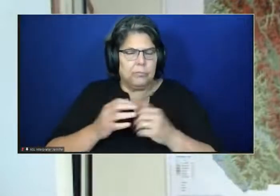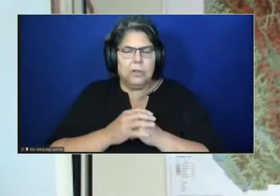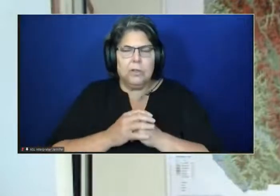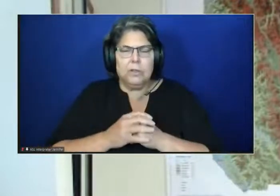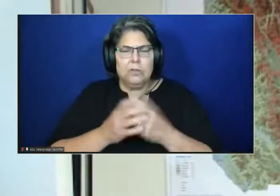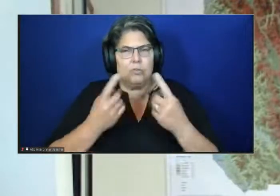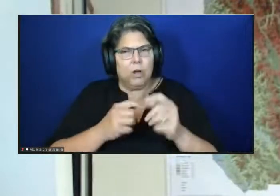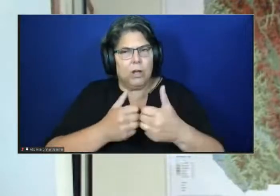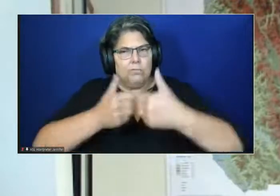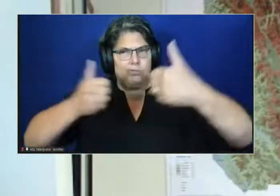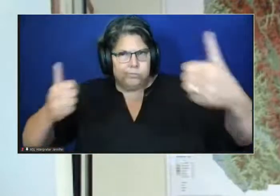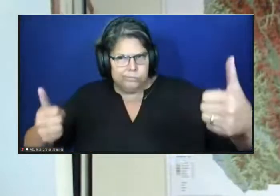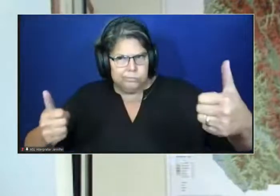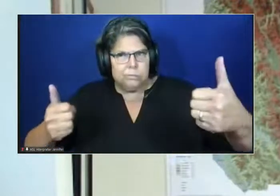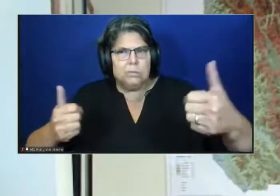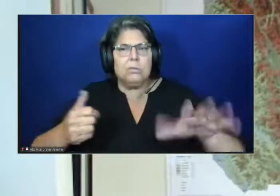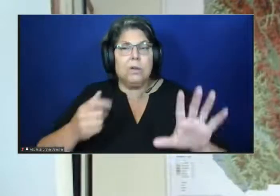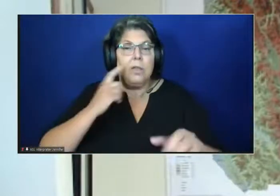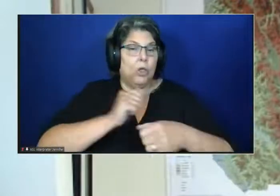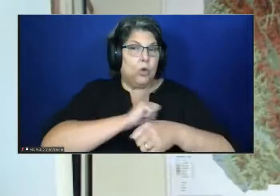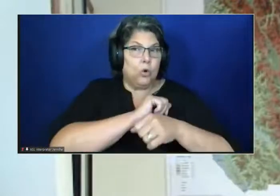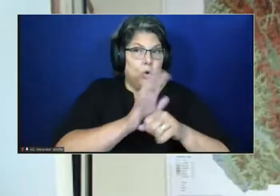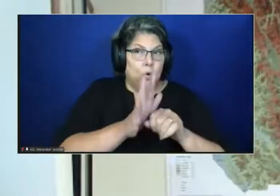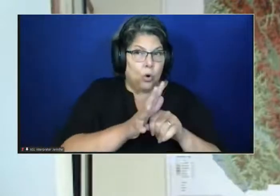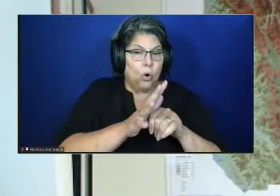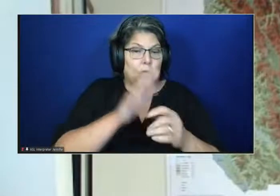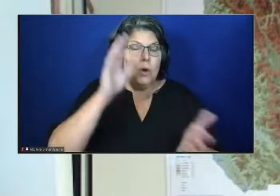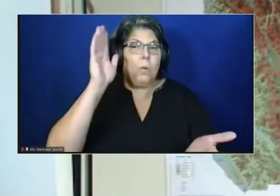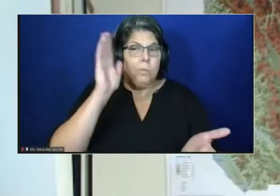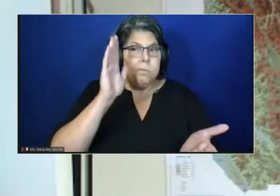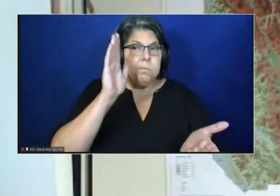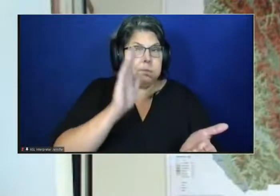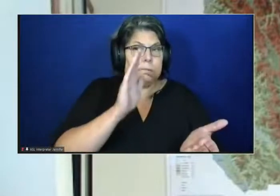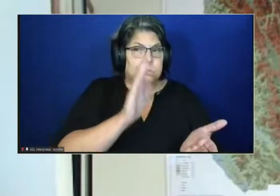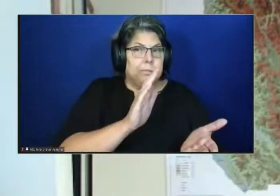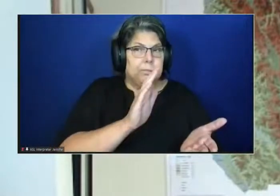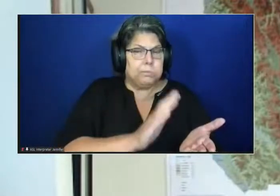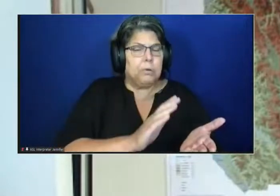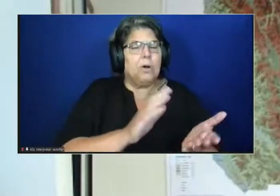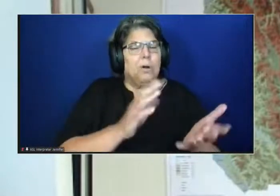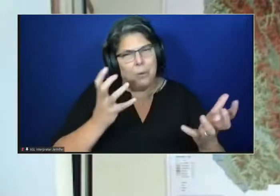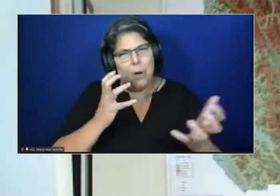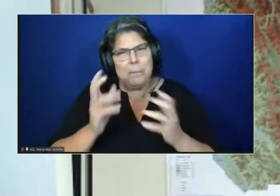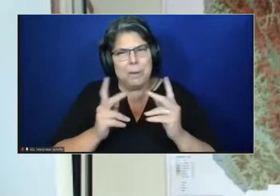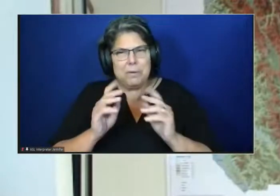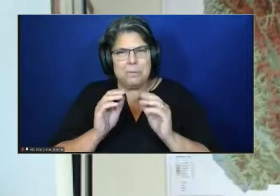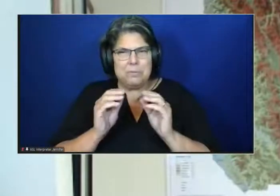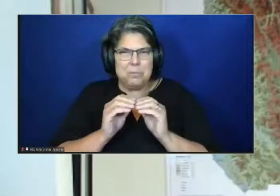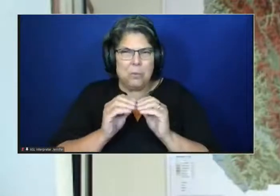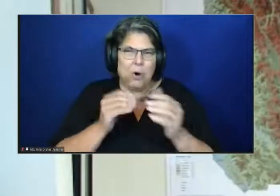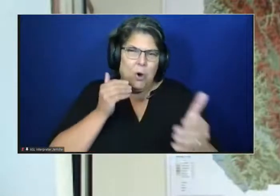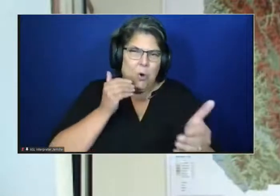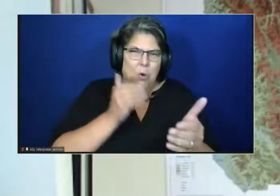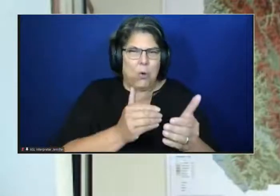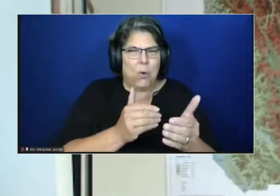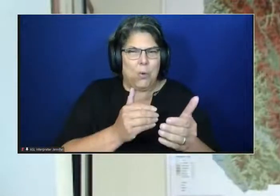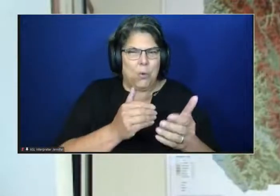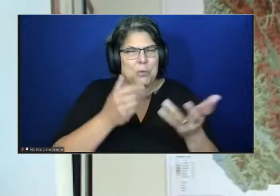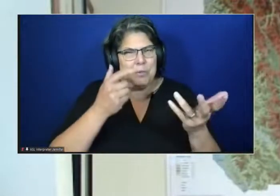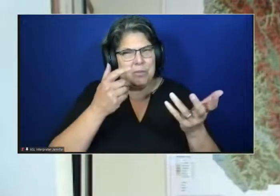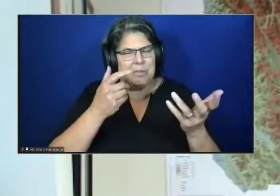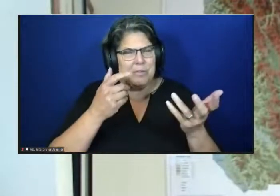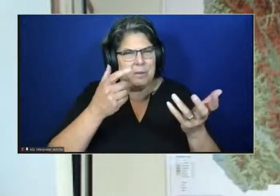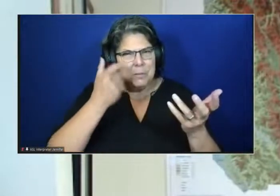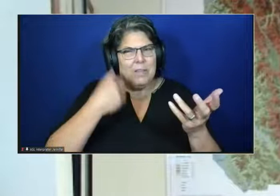as COVID winds down, we're going to want to be a little bit closer. We've already relaxed some of that within the schools because of the other layers of